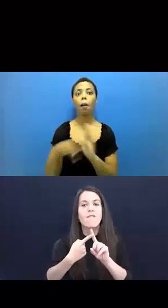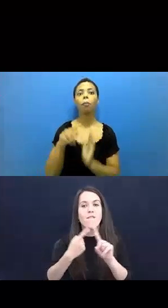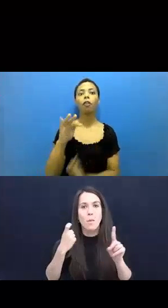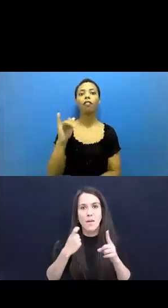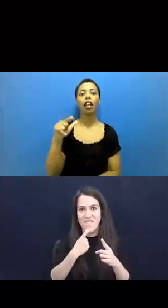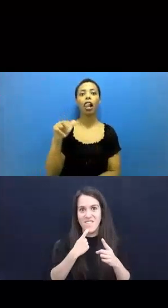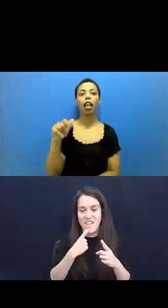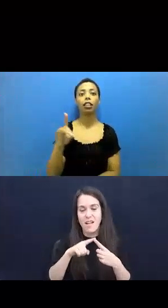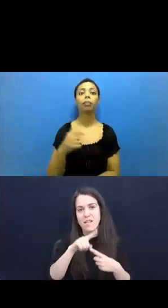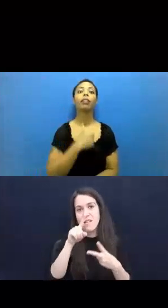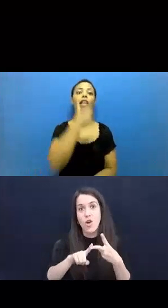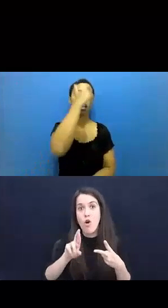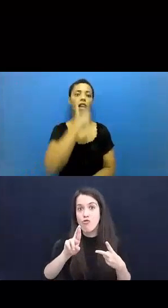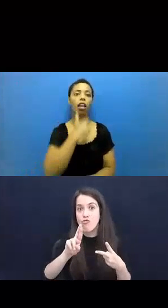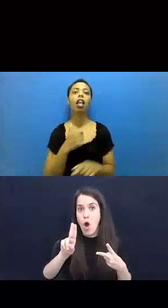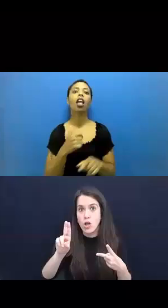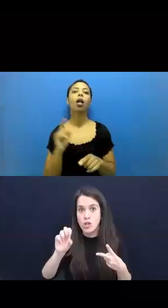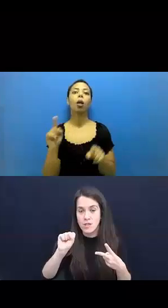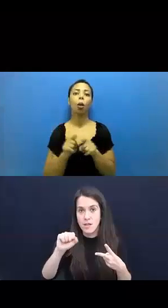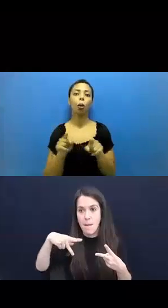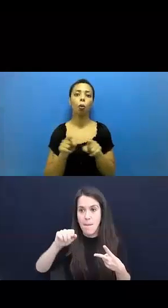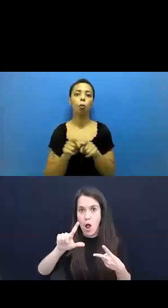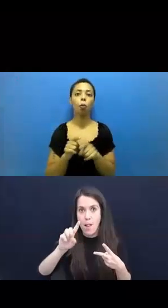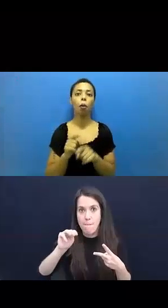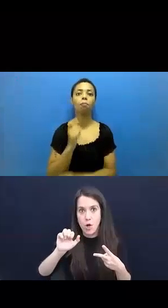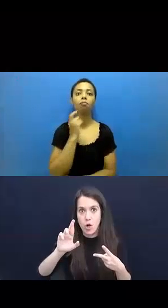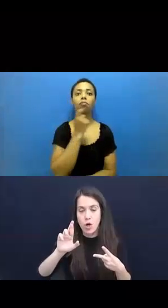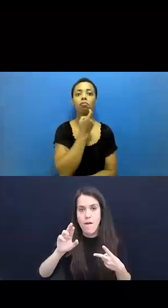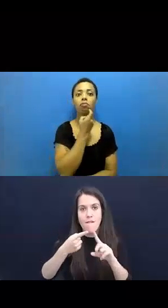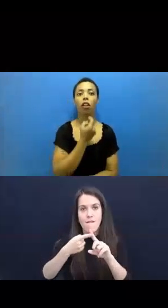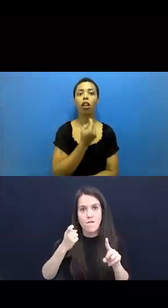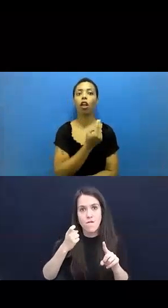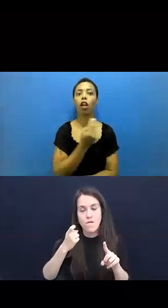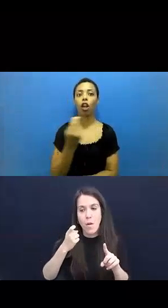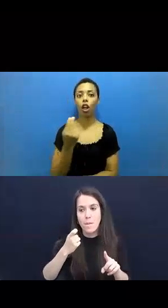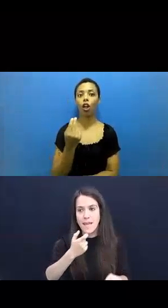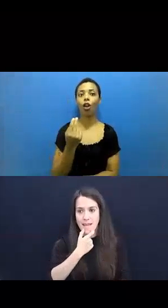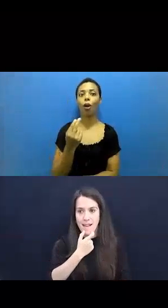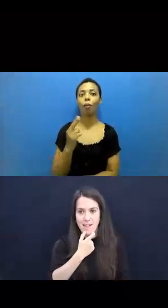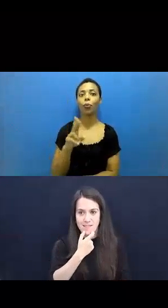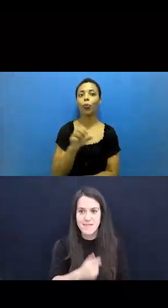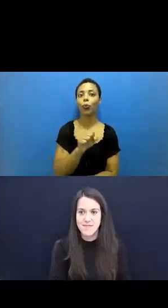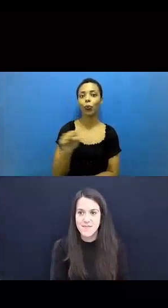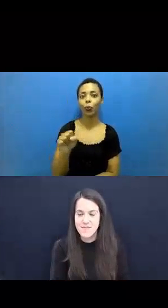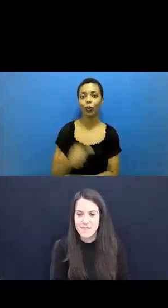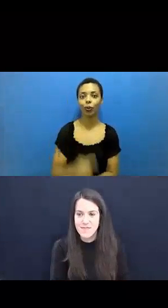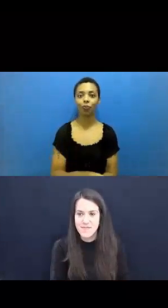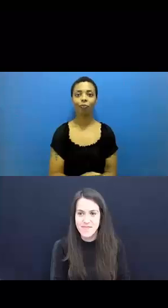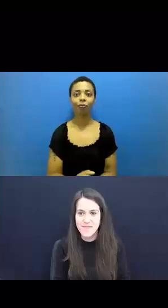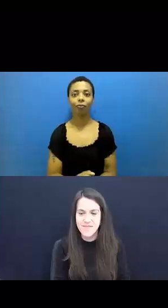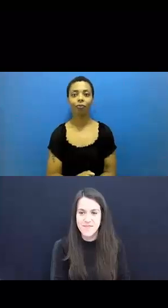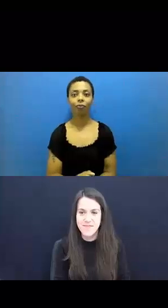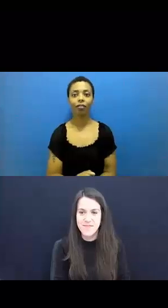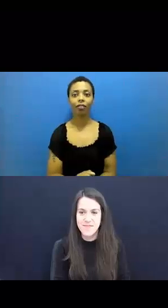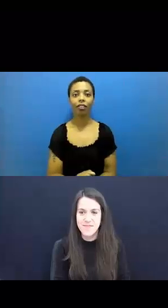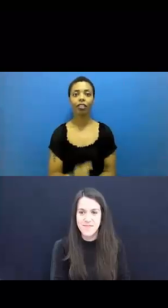England. And your sign name is? My sign name is Russ. Like that. Yeah. So when we